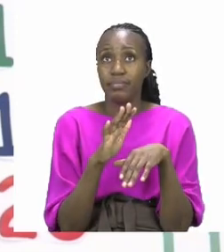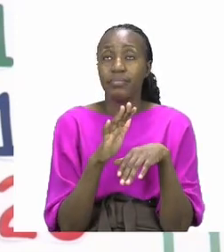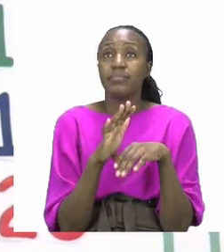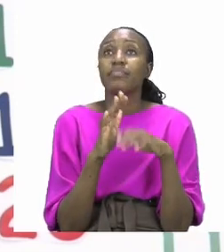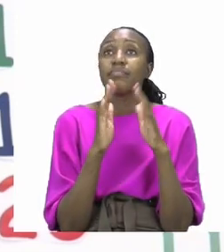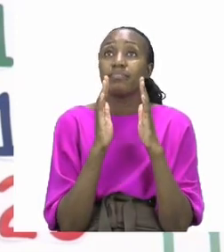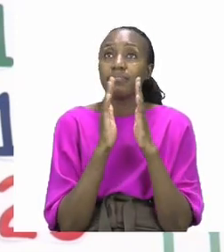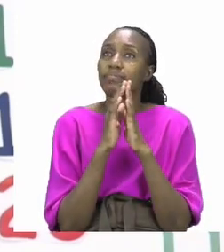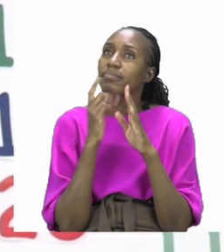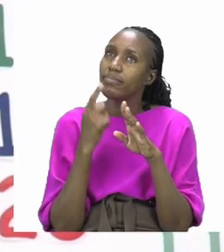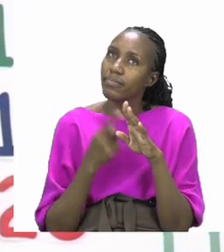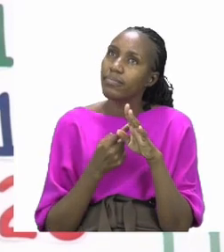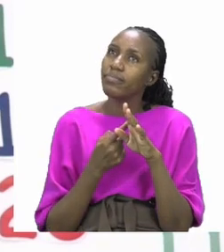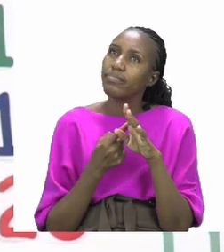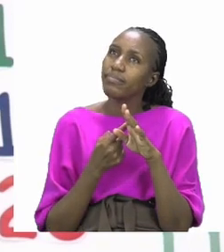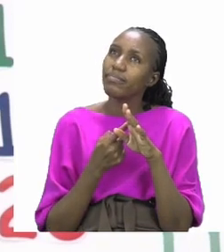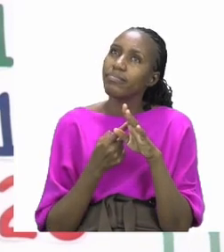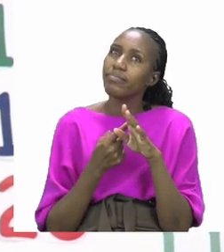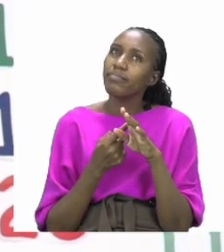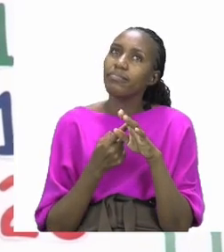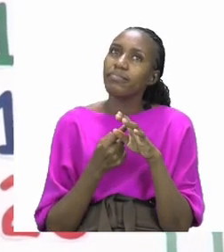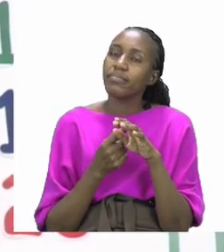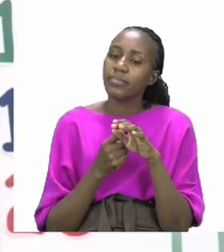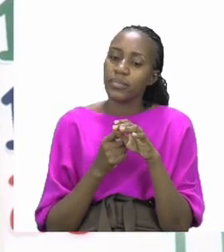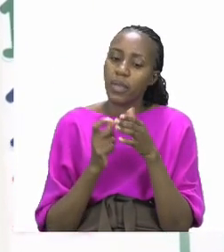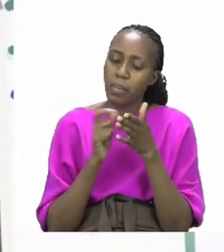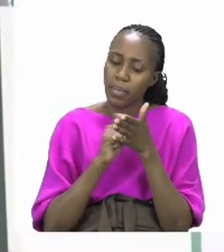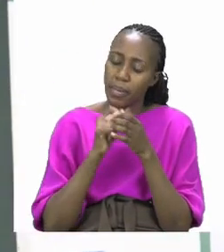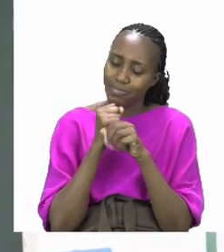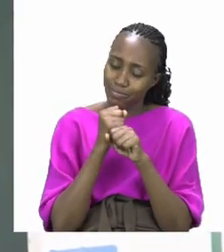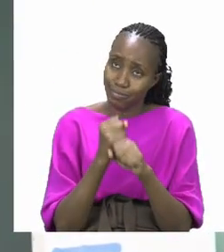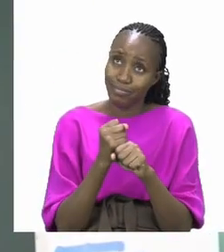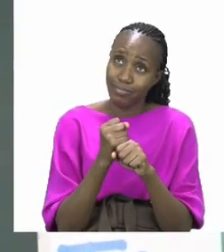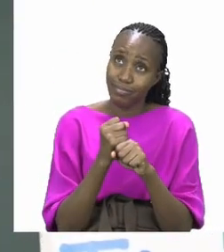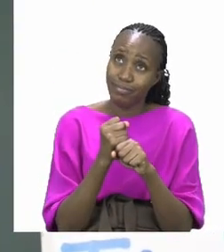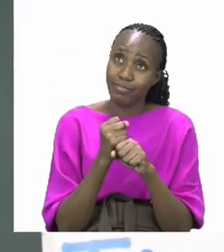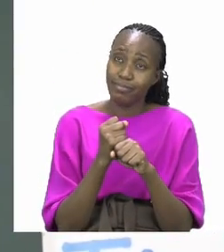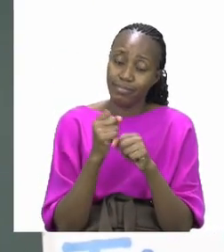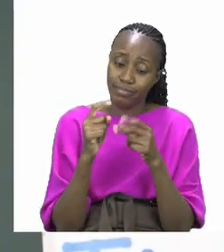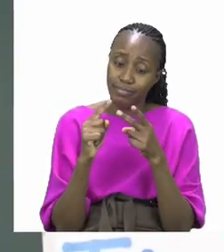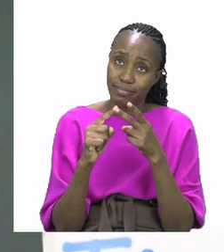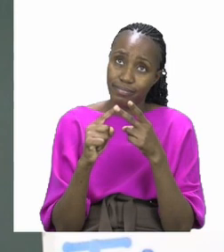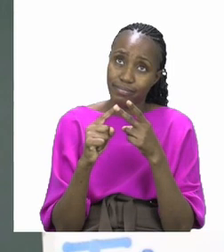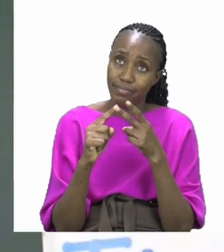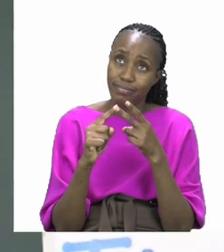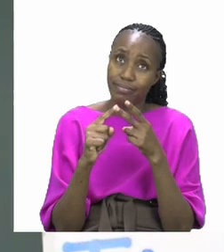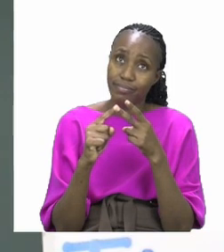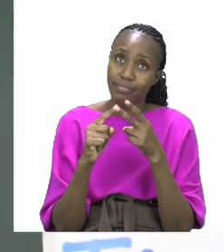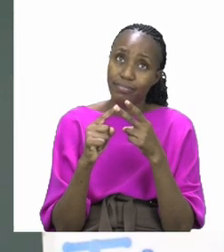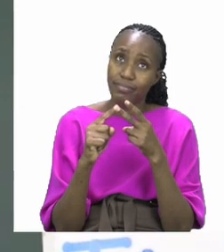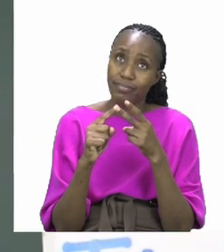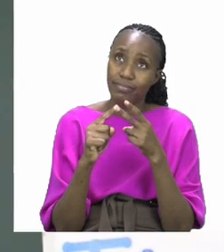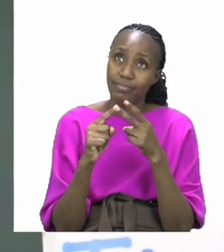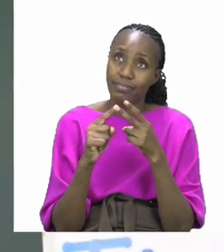for any tracing. Number 1, press your pencil down hard enough. Then number 2, you